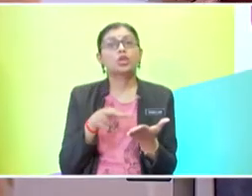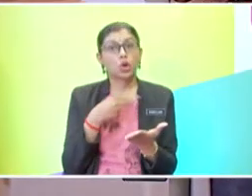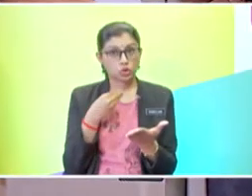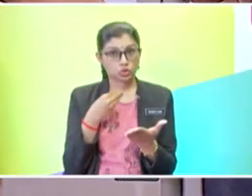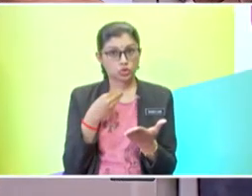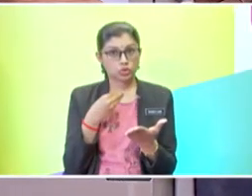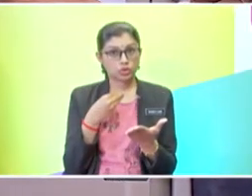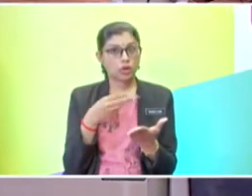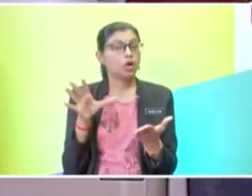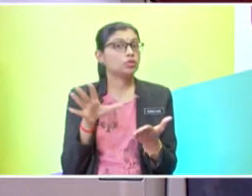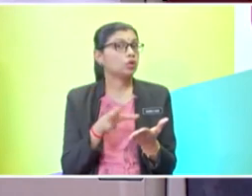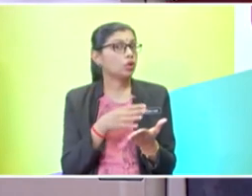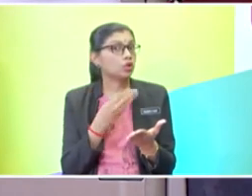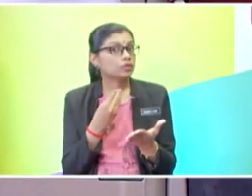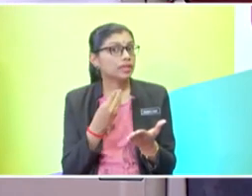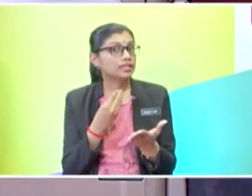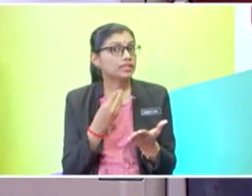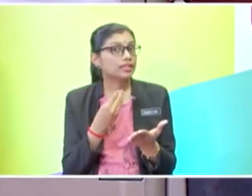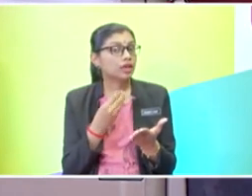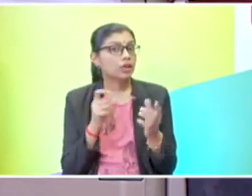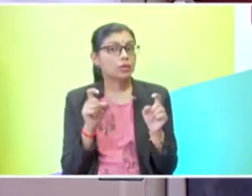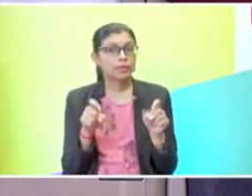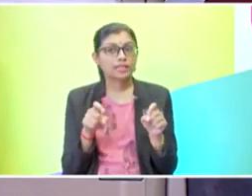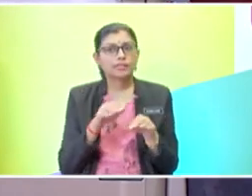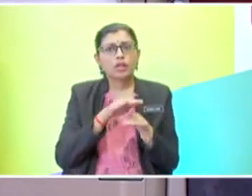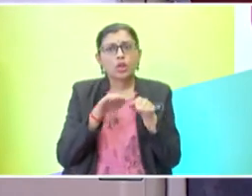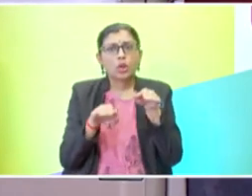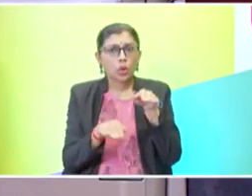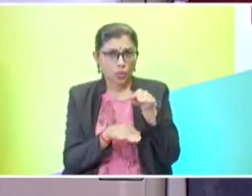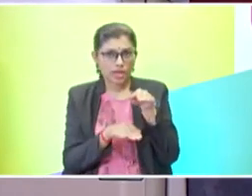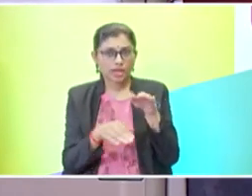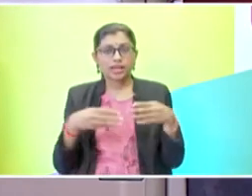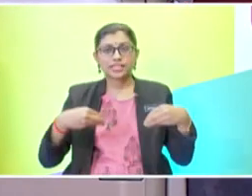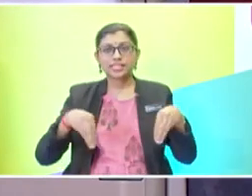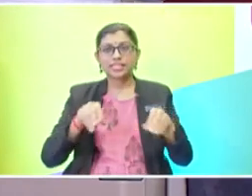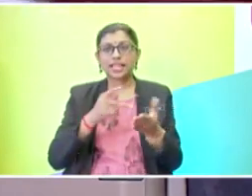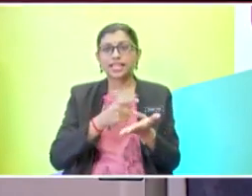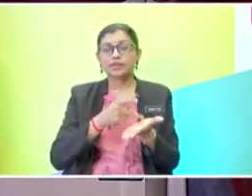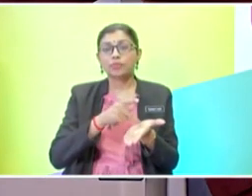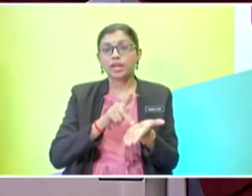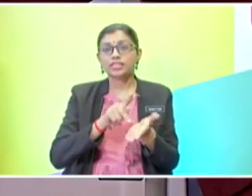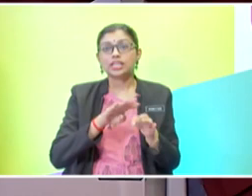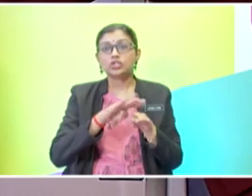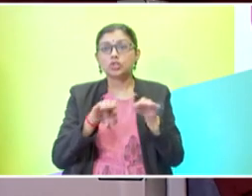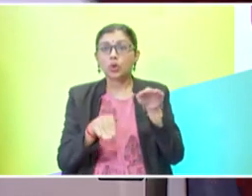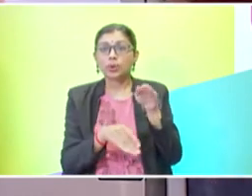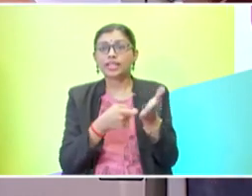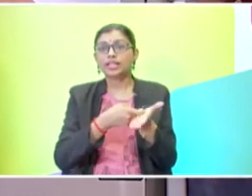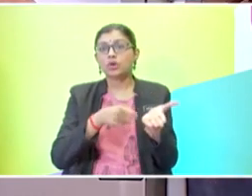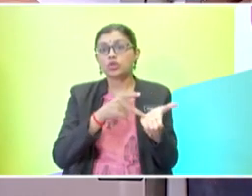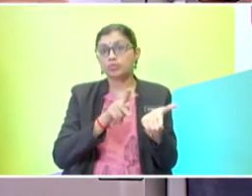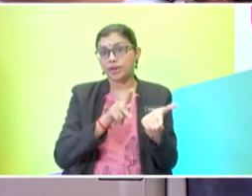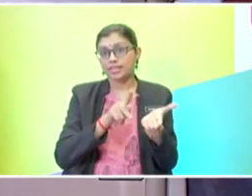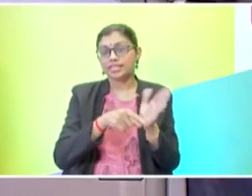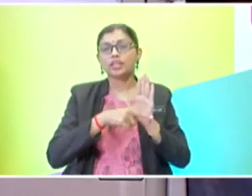price. Because it's a loss, so that means it's sold lower than the cost price. So that would mean cost price